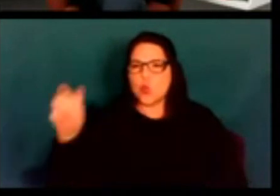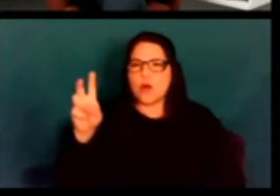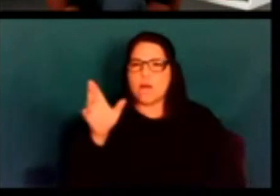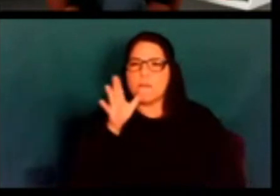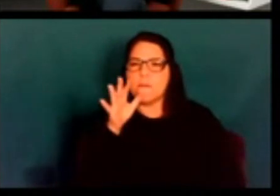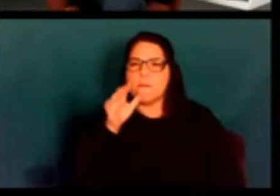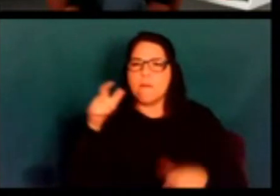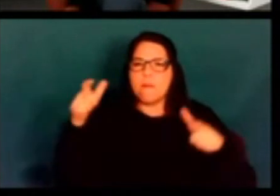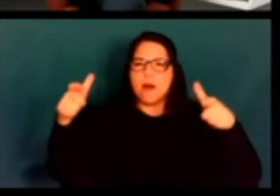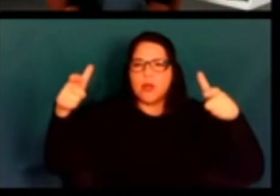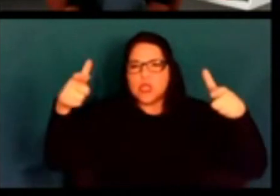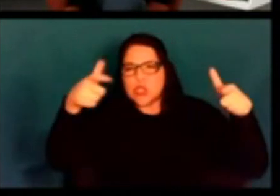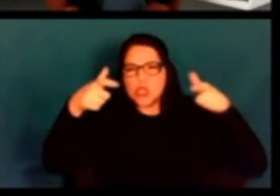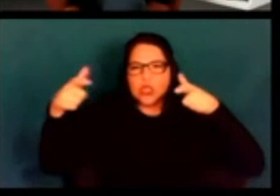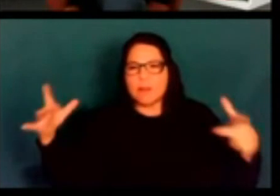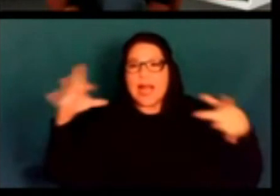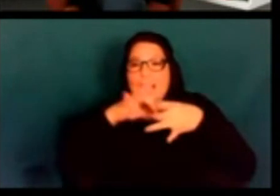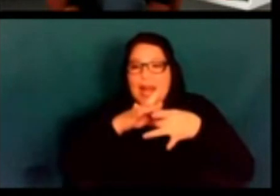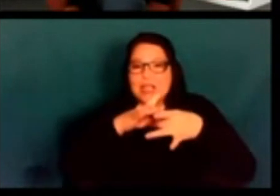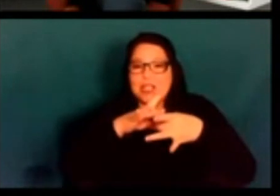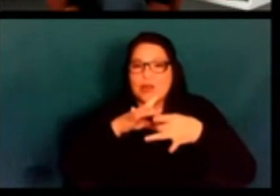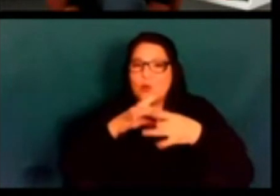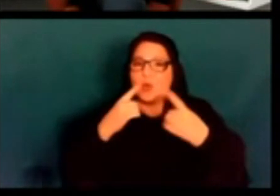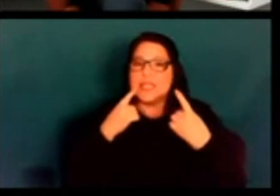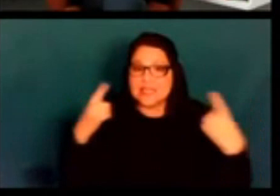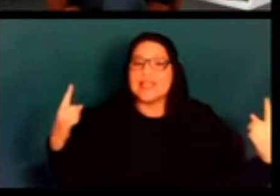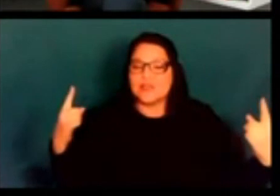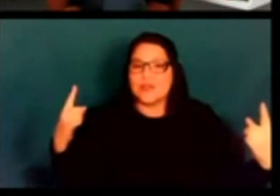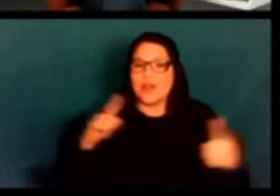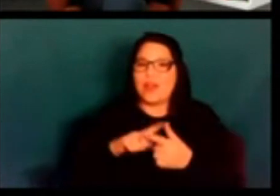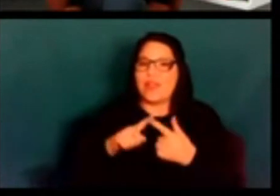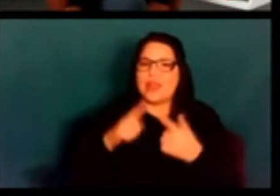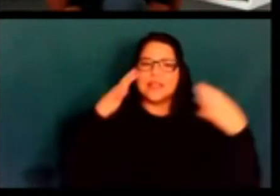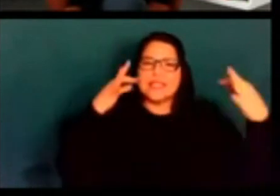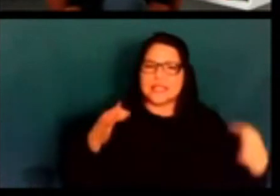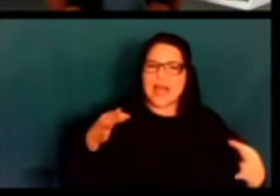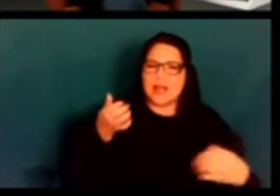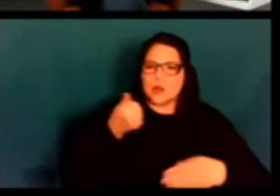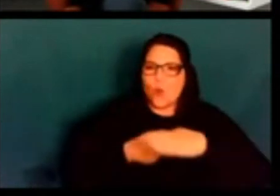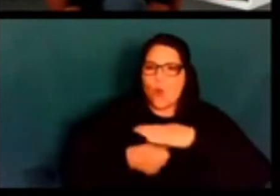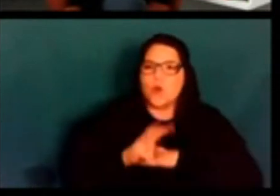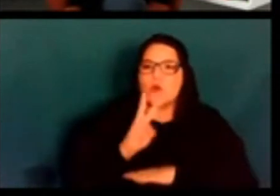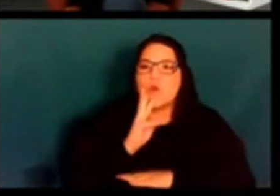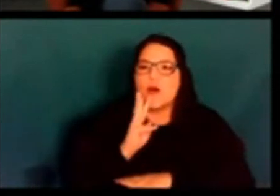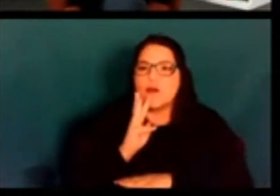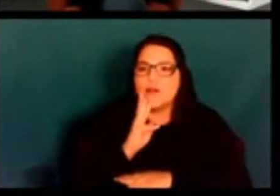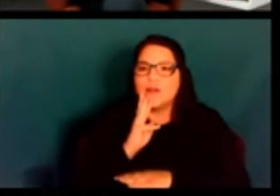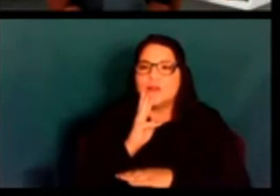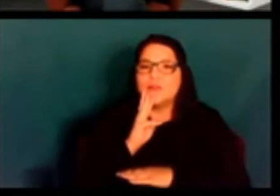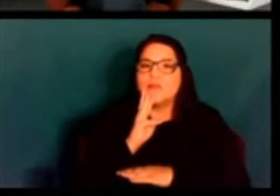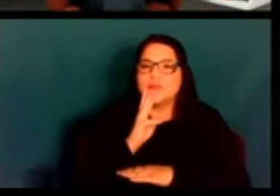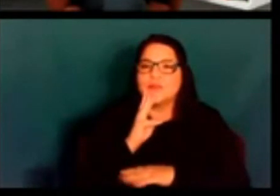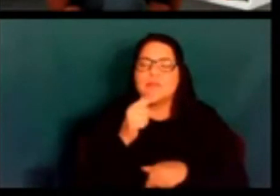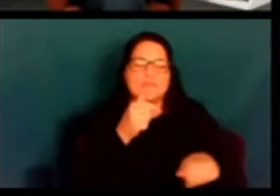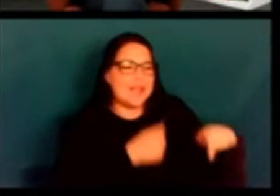the Earth Tour. And that was successful. Then we decided to go underwater. Let's back